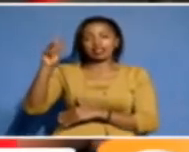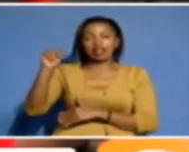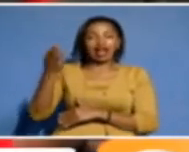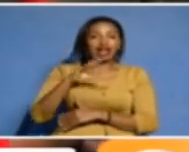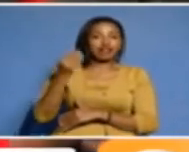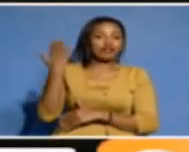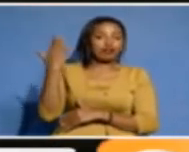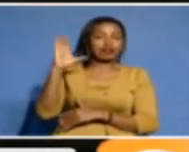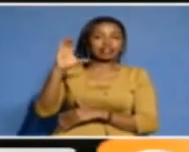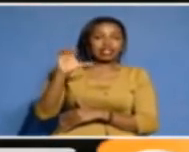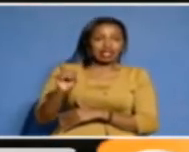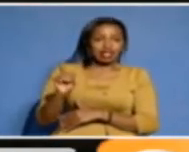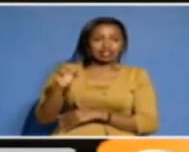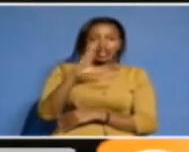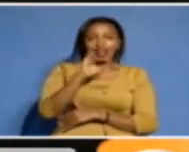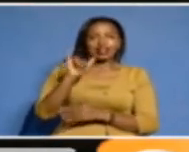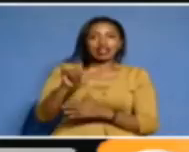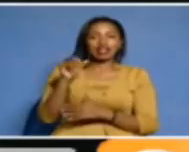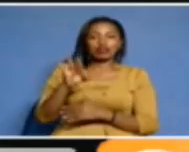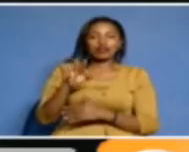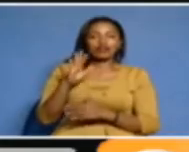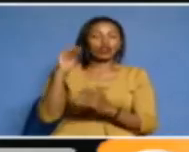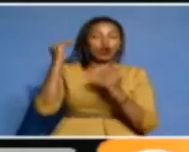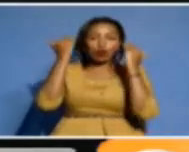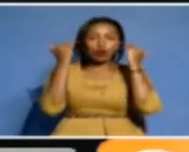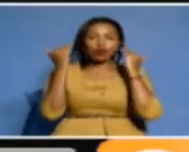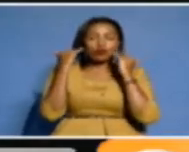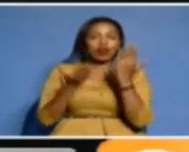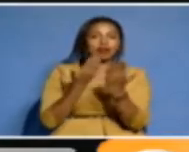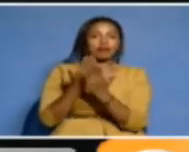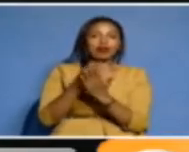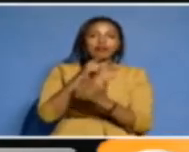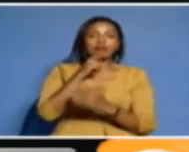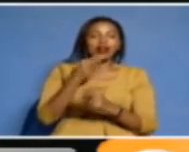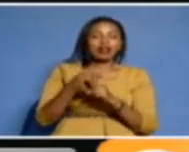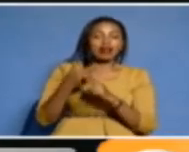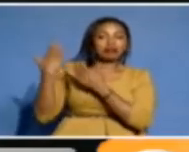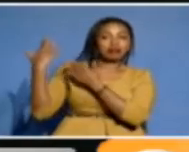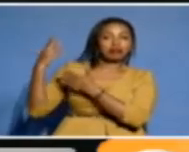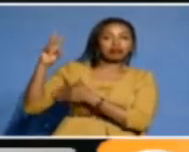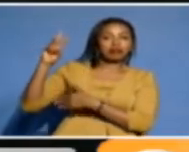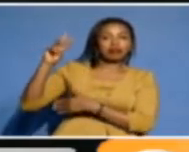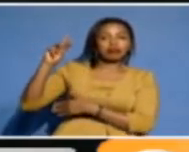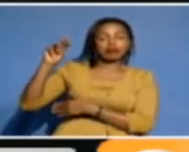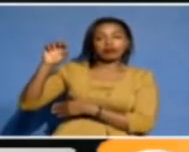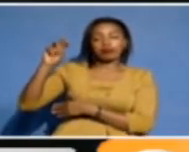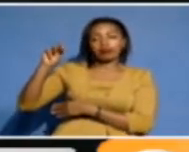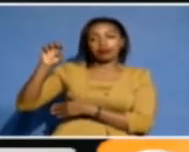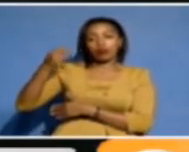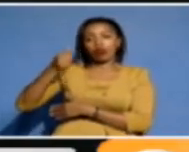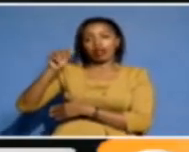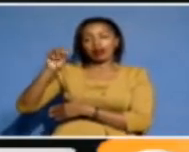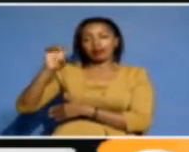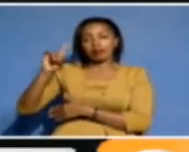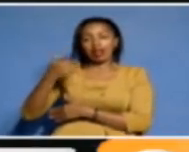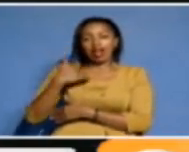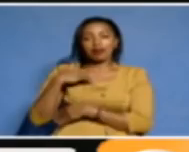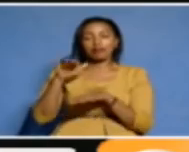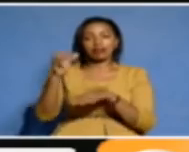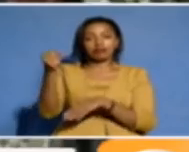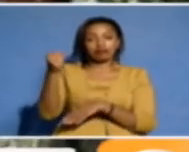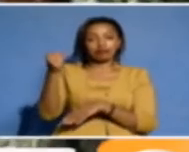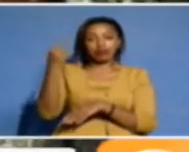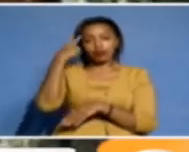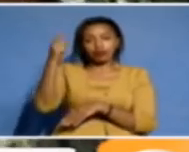Felix Koskei, and that of Court of Appeal Judge Mohamed Warsame to the JSC had been held up for months by the push